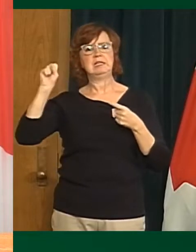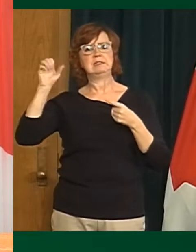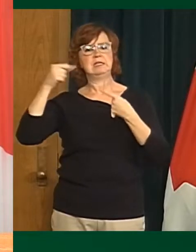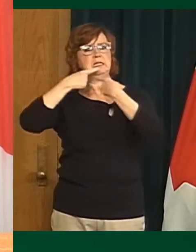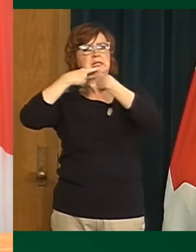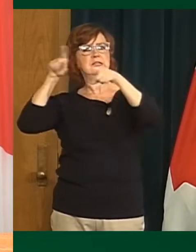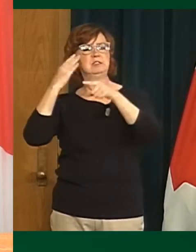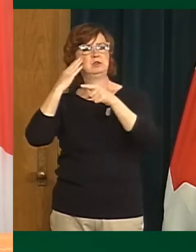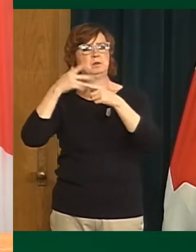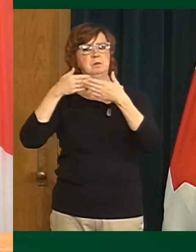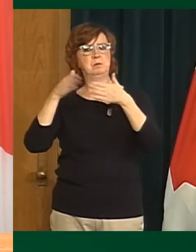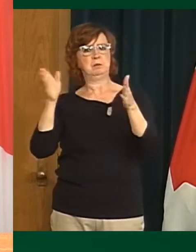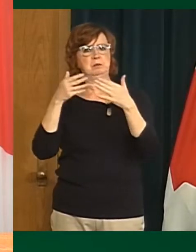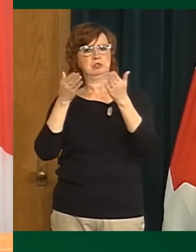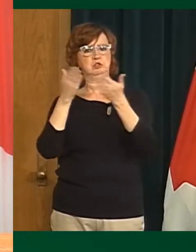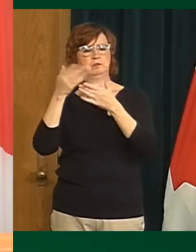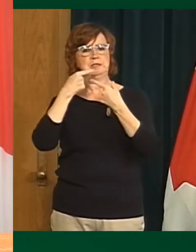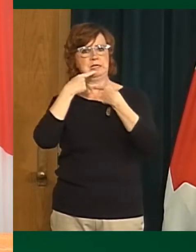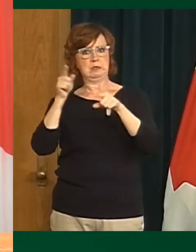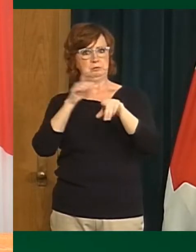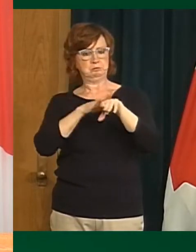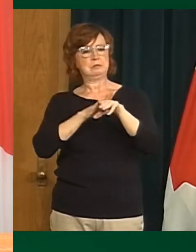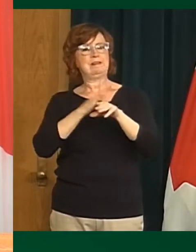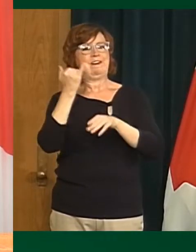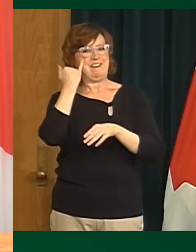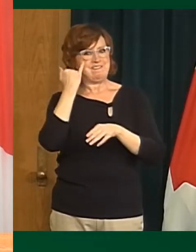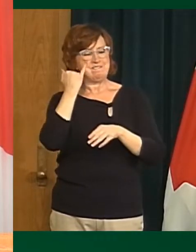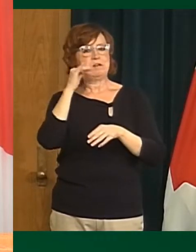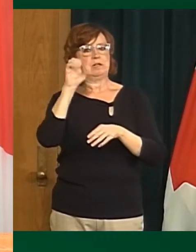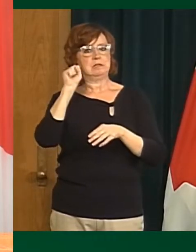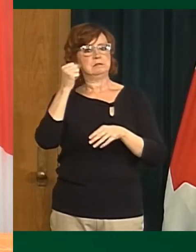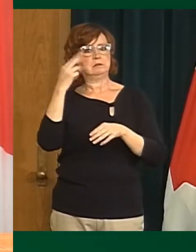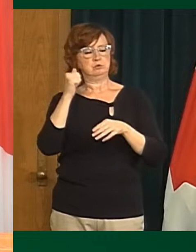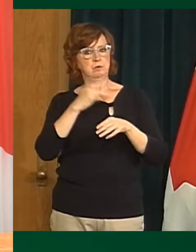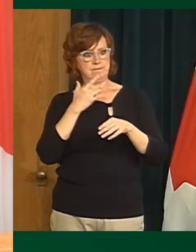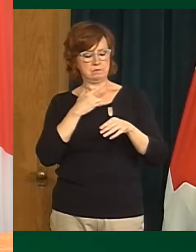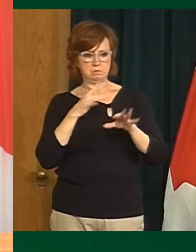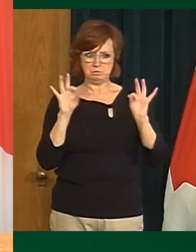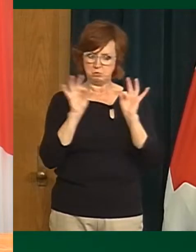may be issued if thought appropriate by the Saskatchewan Health Authority.